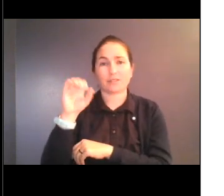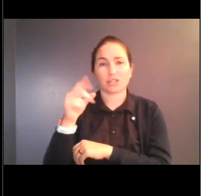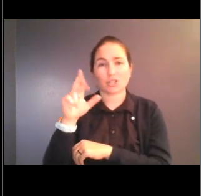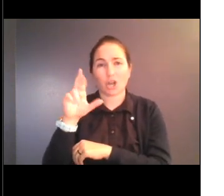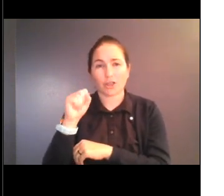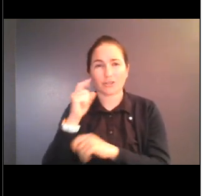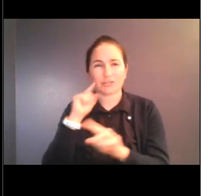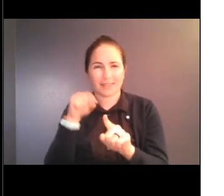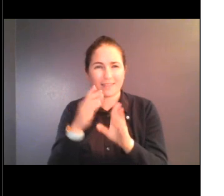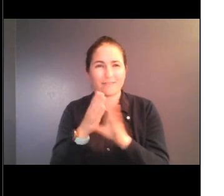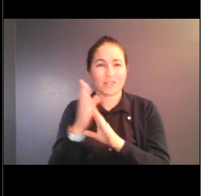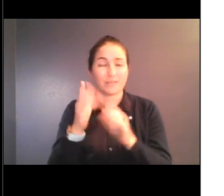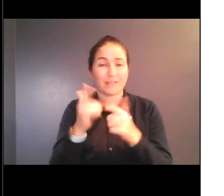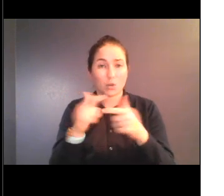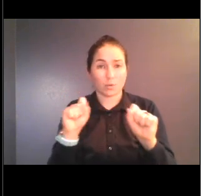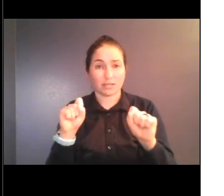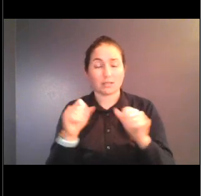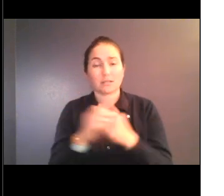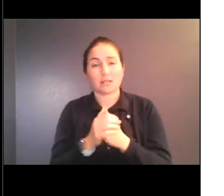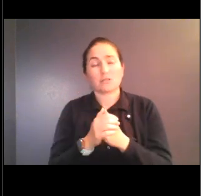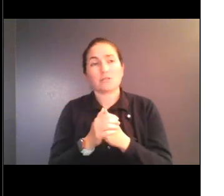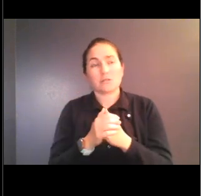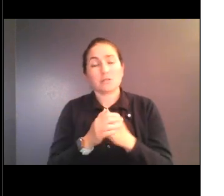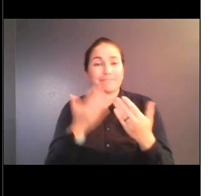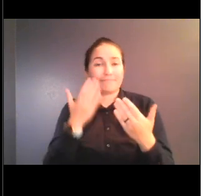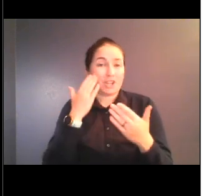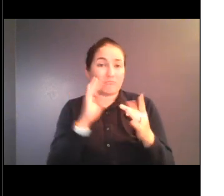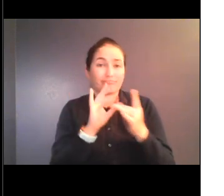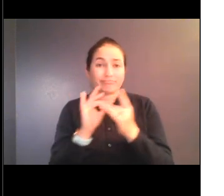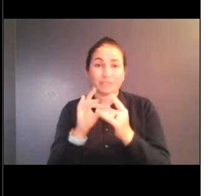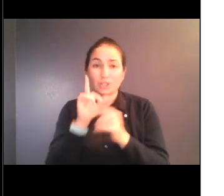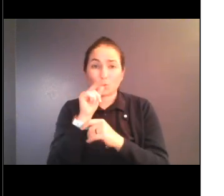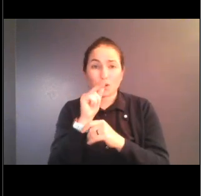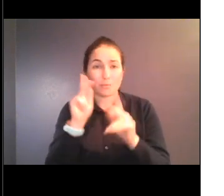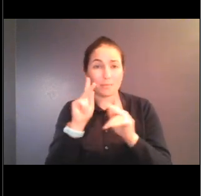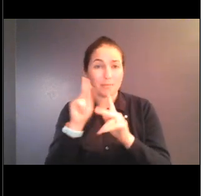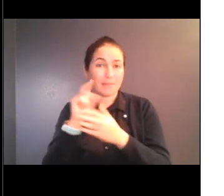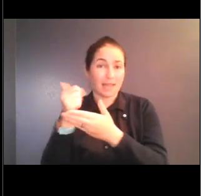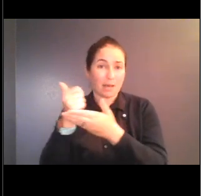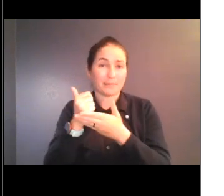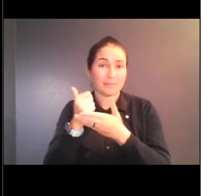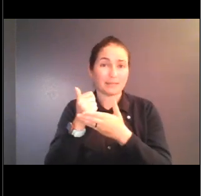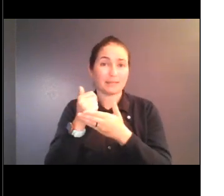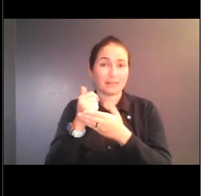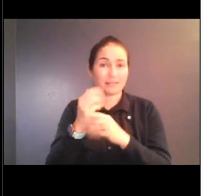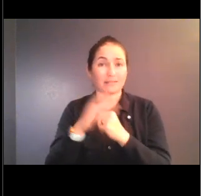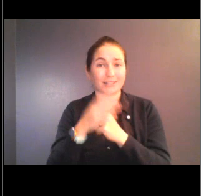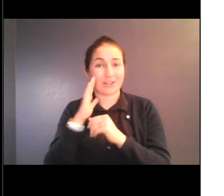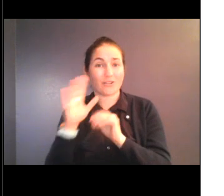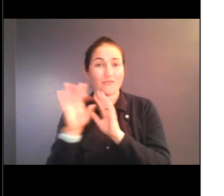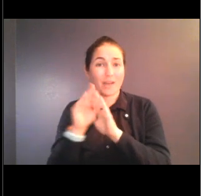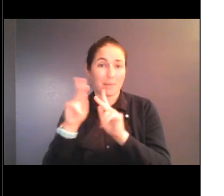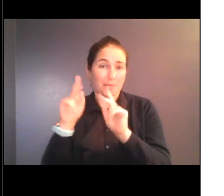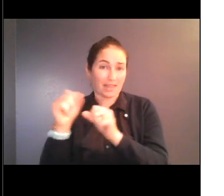linguistics or of language because of Twitter and people helping me on find people to put on there.